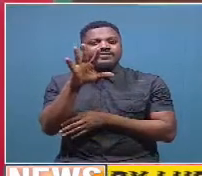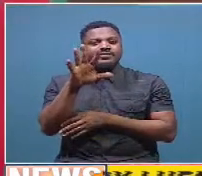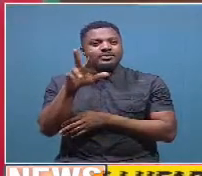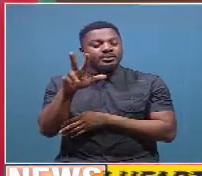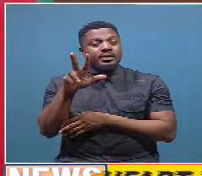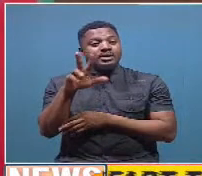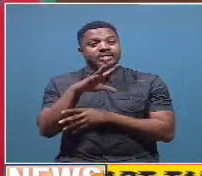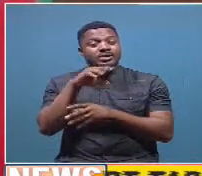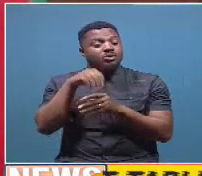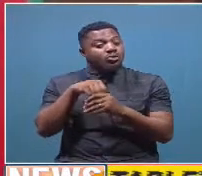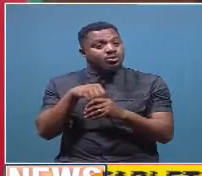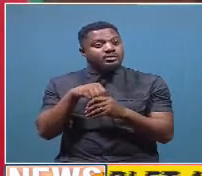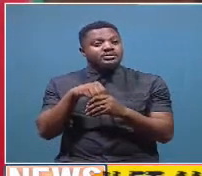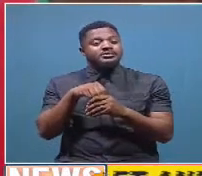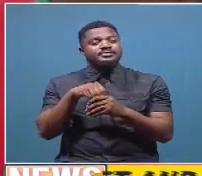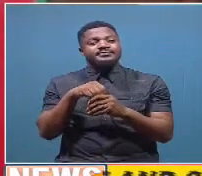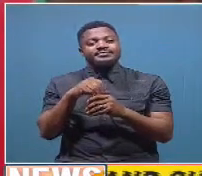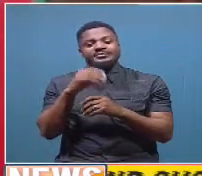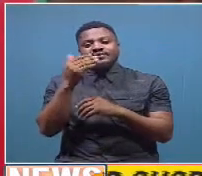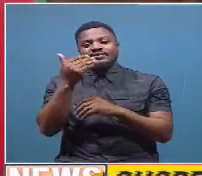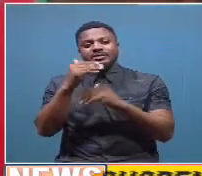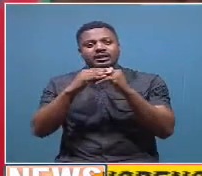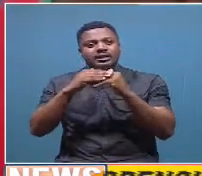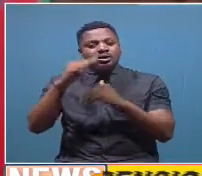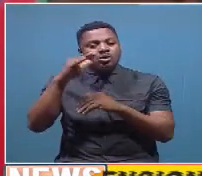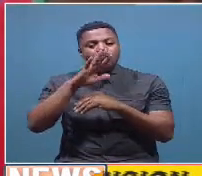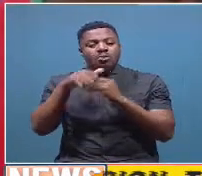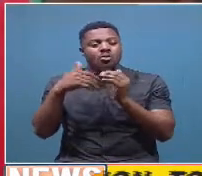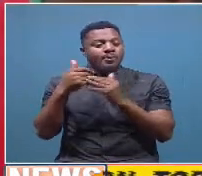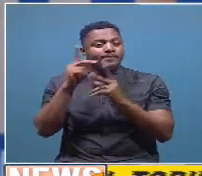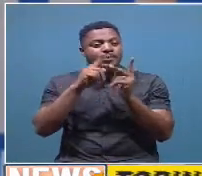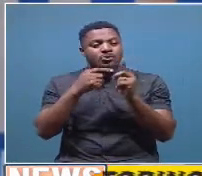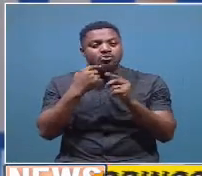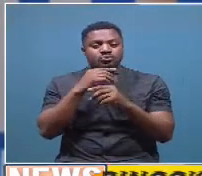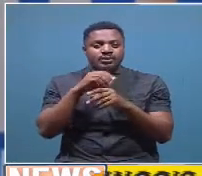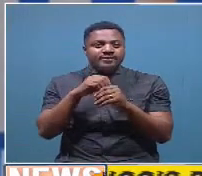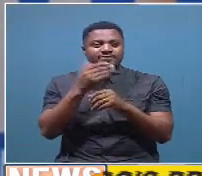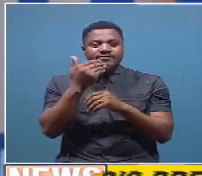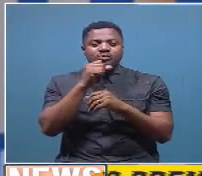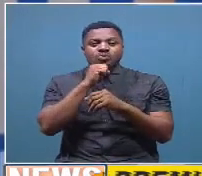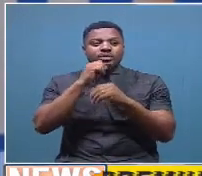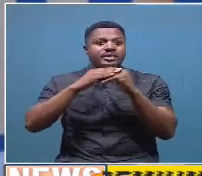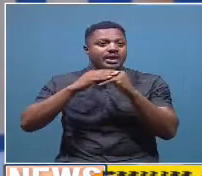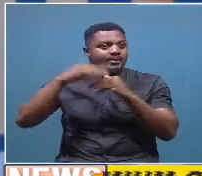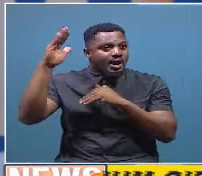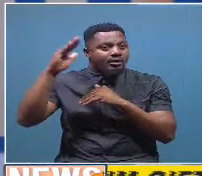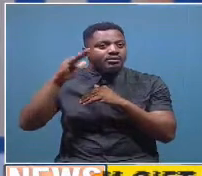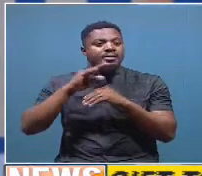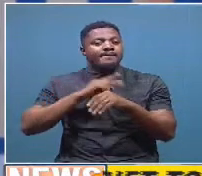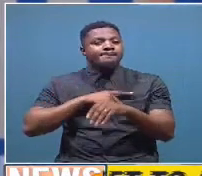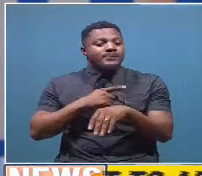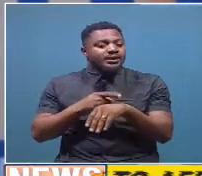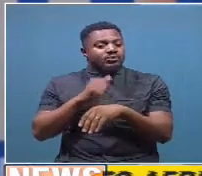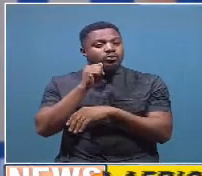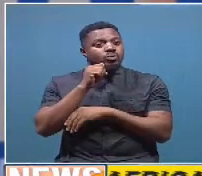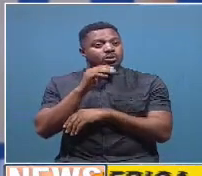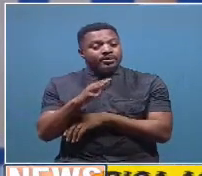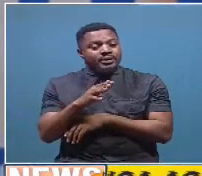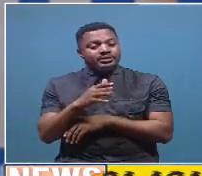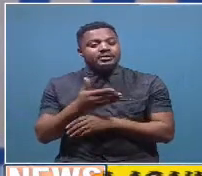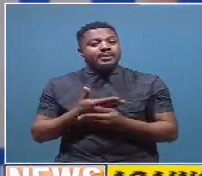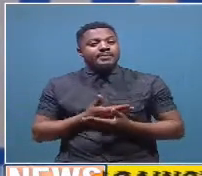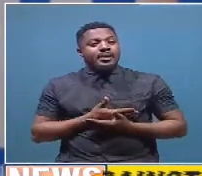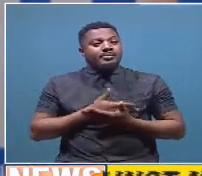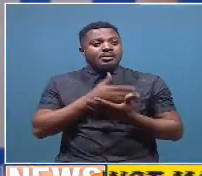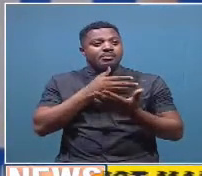8,953, including under 15 and above, all eligible people. That includes the 15 and above, our pregnant women,